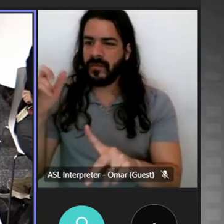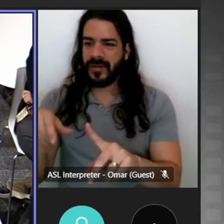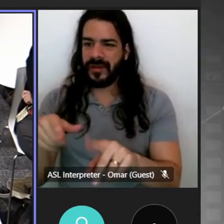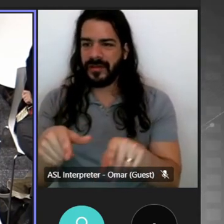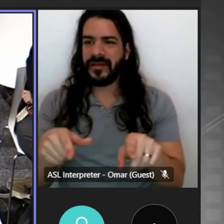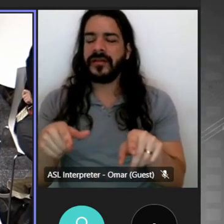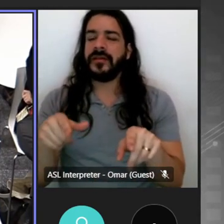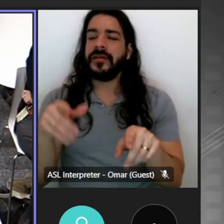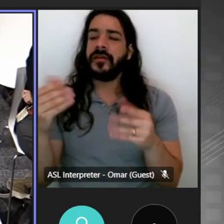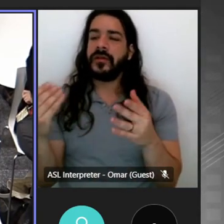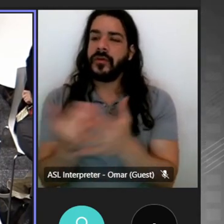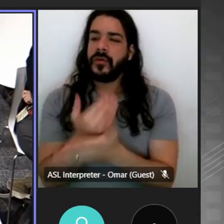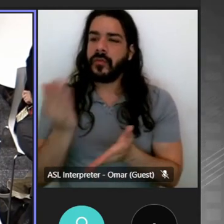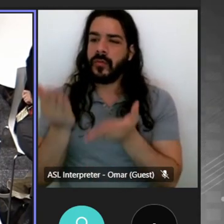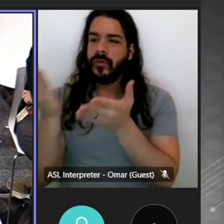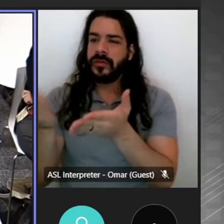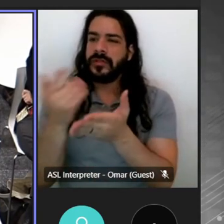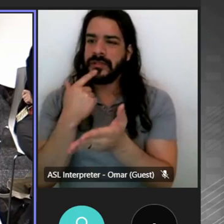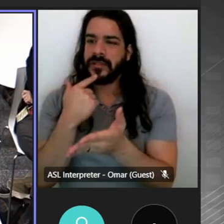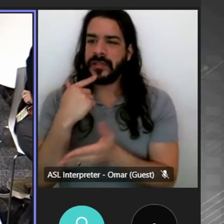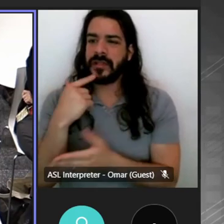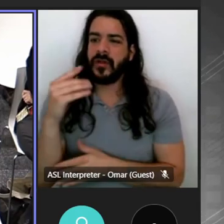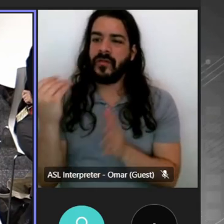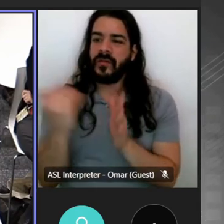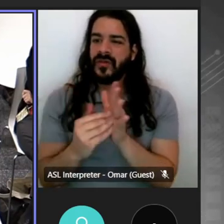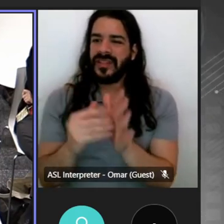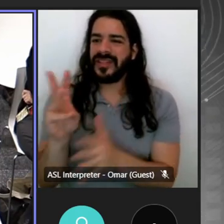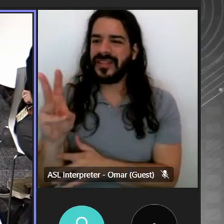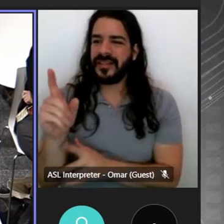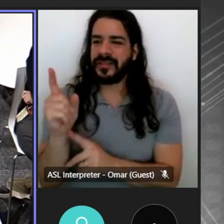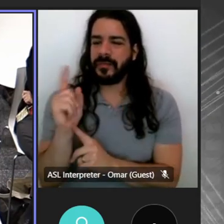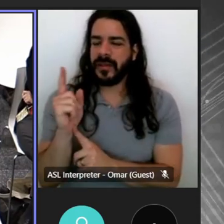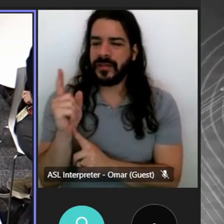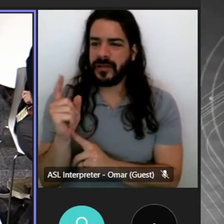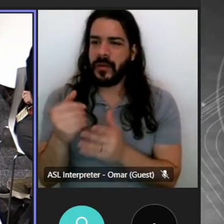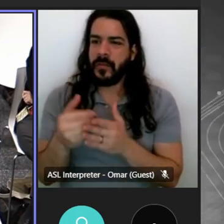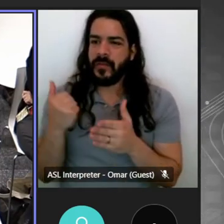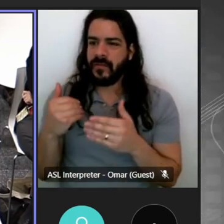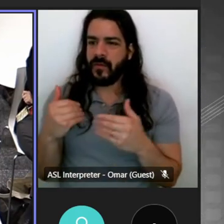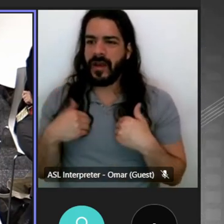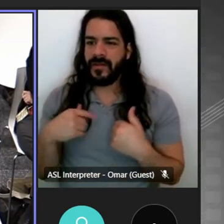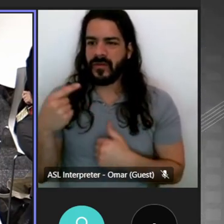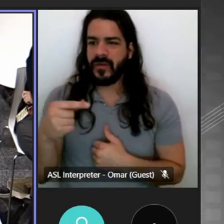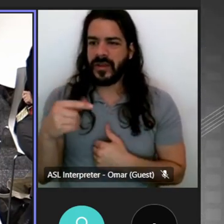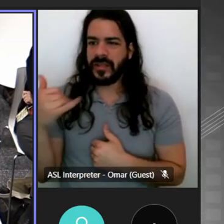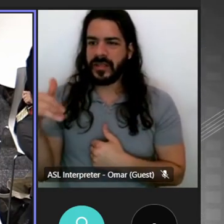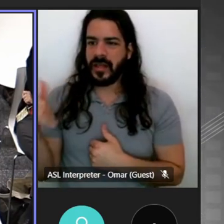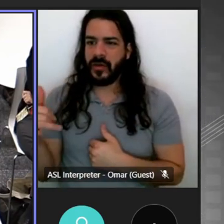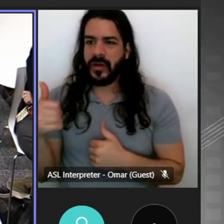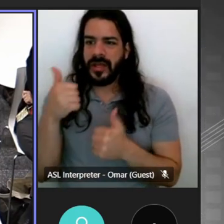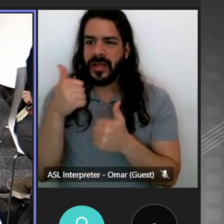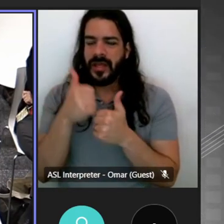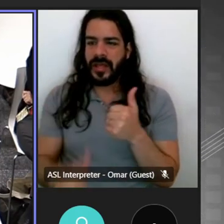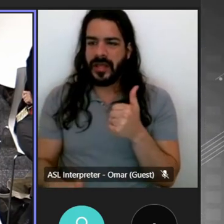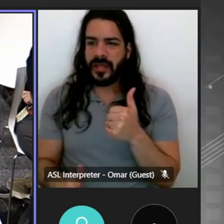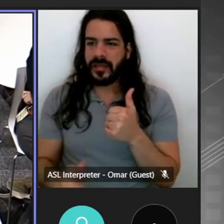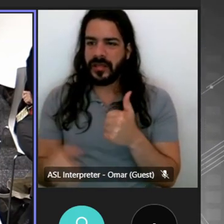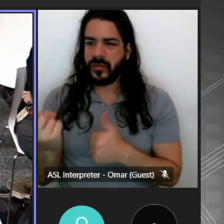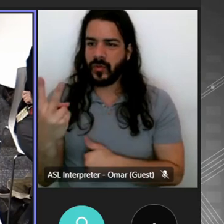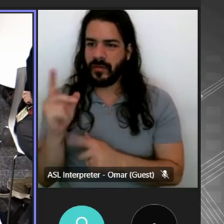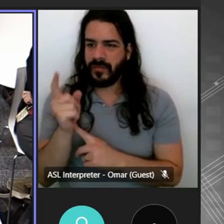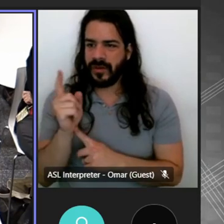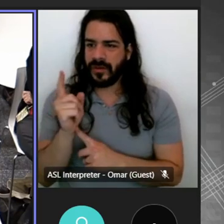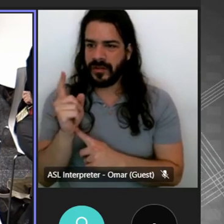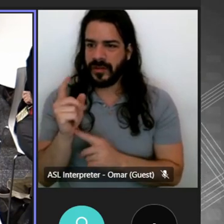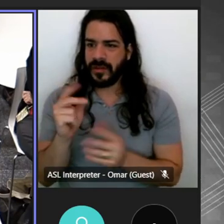Square, the new proposal provides Green Line trains at a frequency of every 6 minutes, where previously we had green and yellow